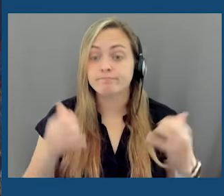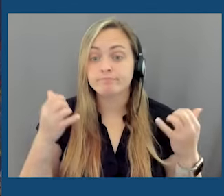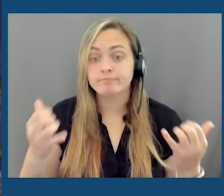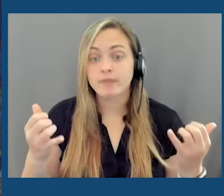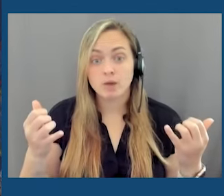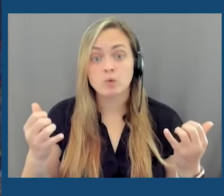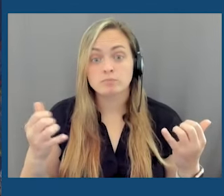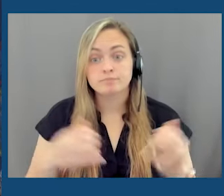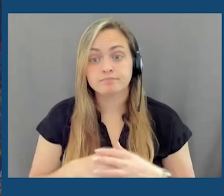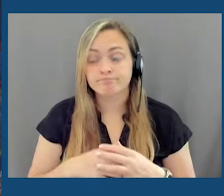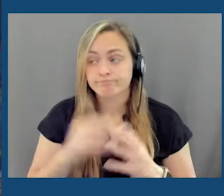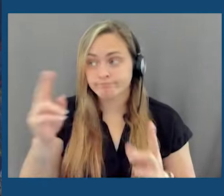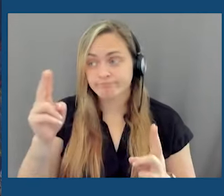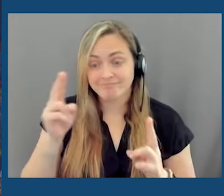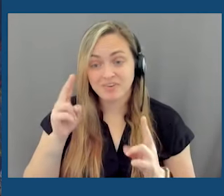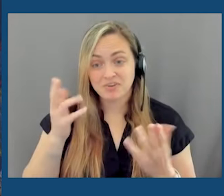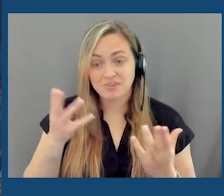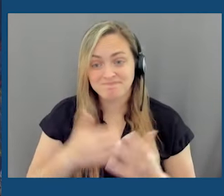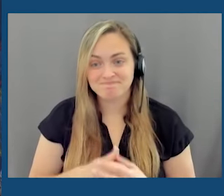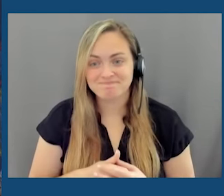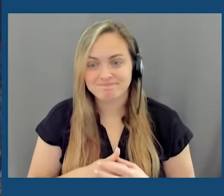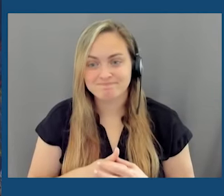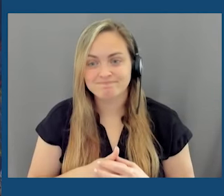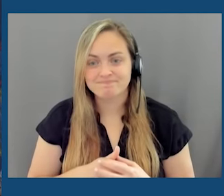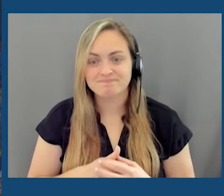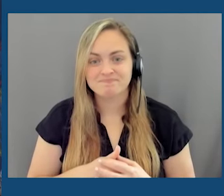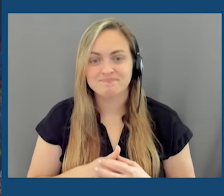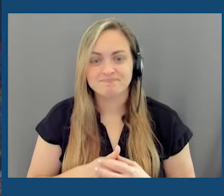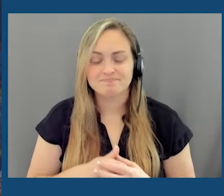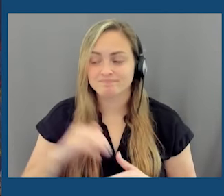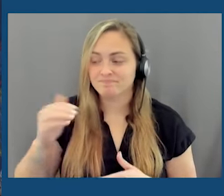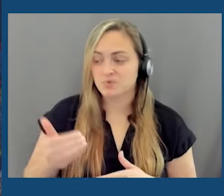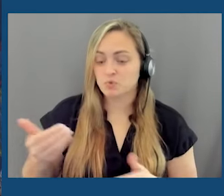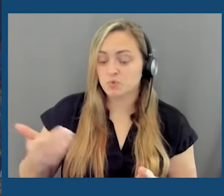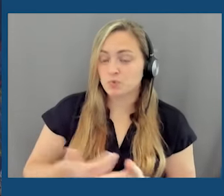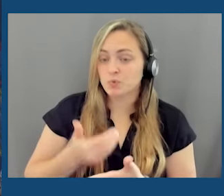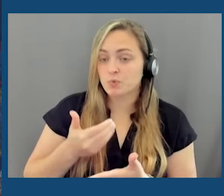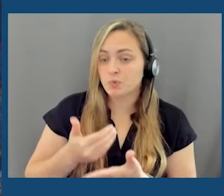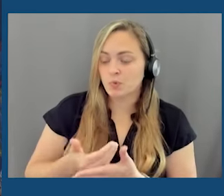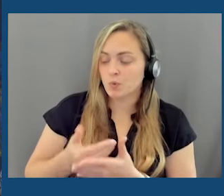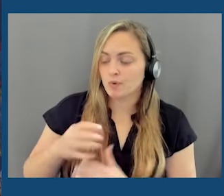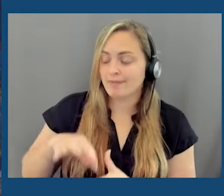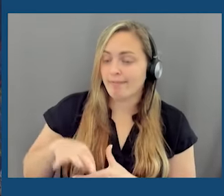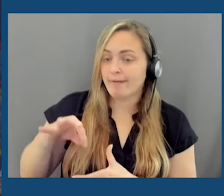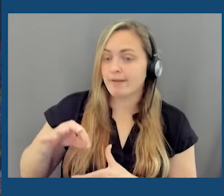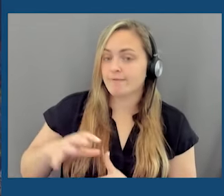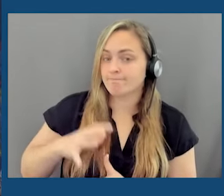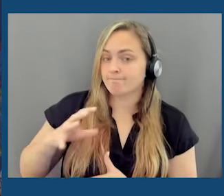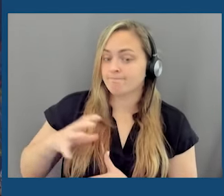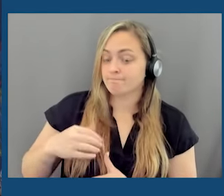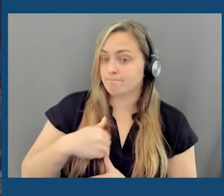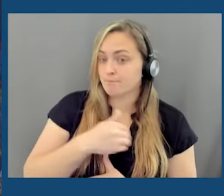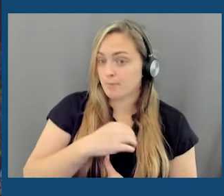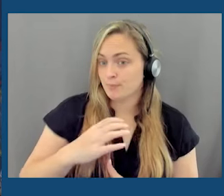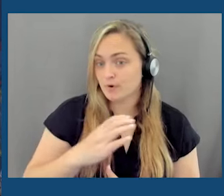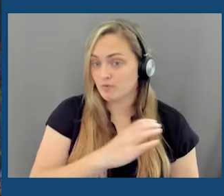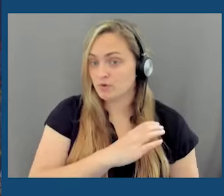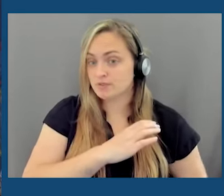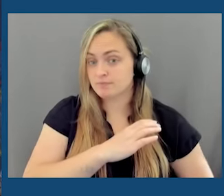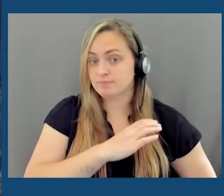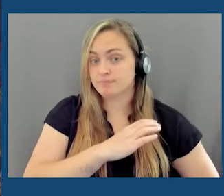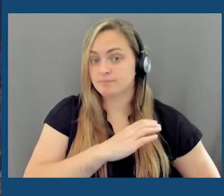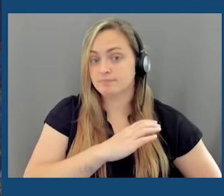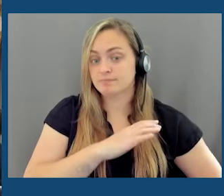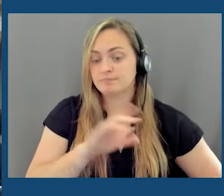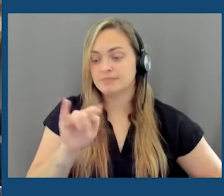is my pleasure to introduce our newly elected Member of Congress, Congressman